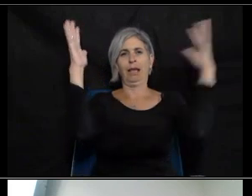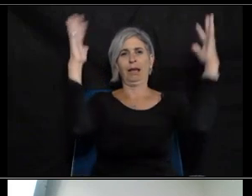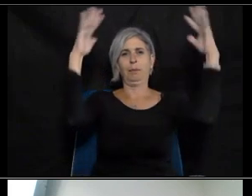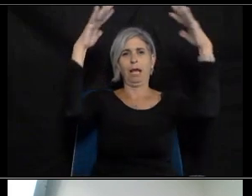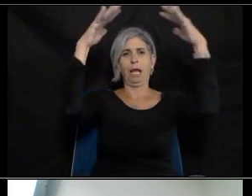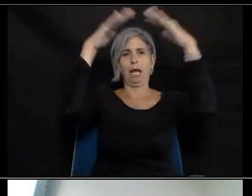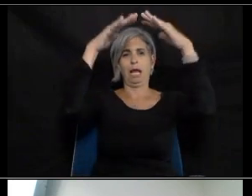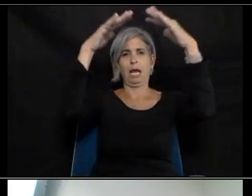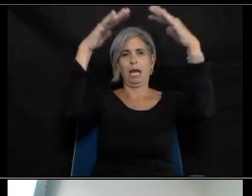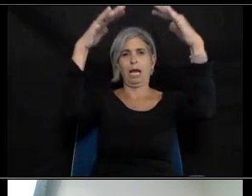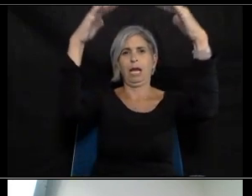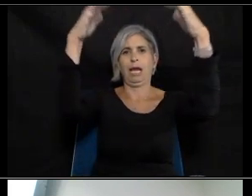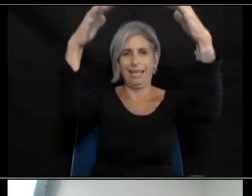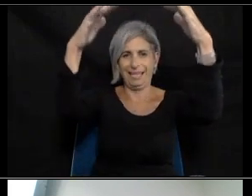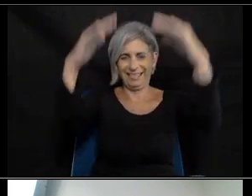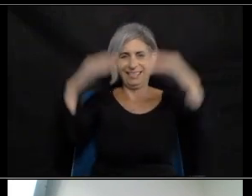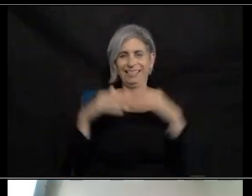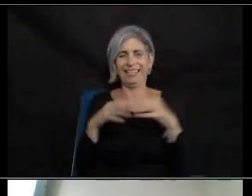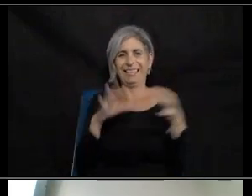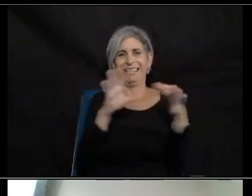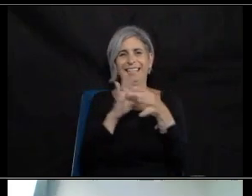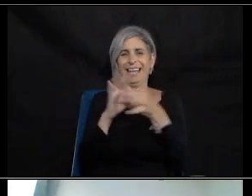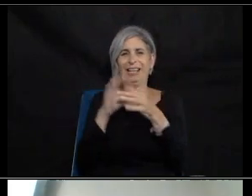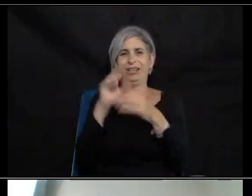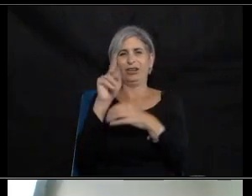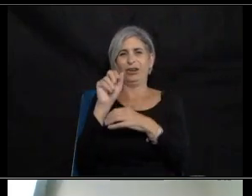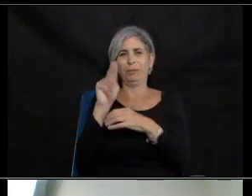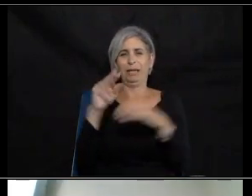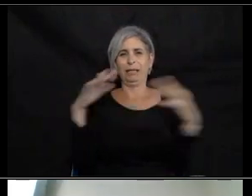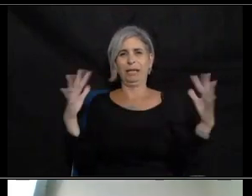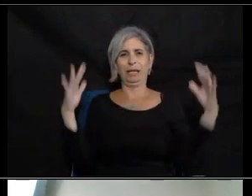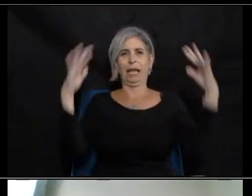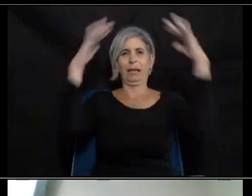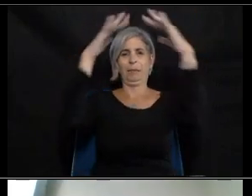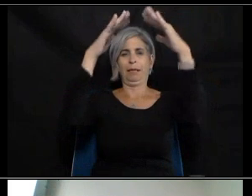based on recommendations of the attached Boynton Beach Urban Tree Canopy Assessment.